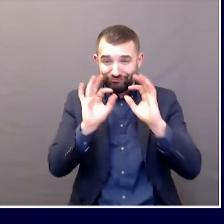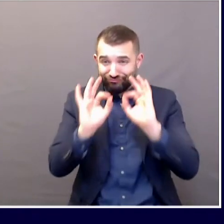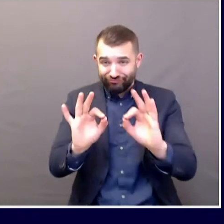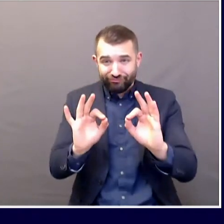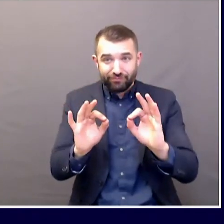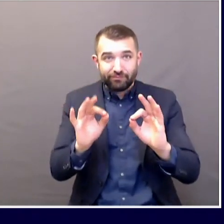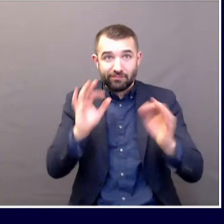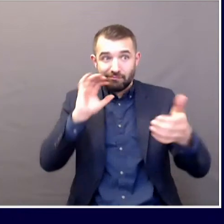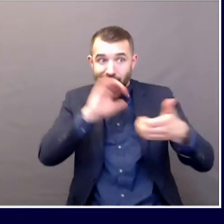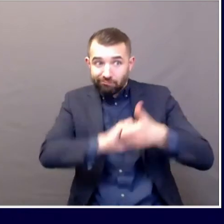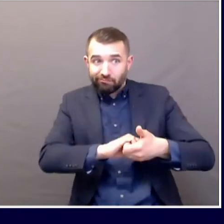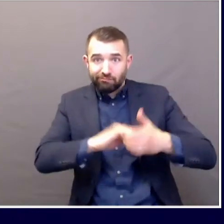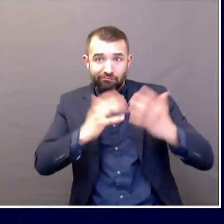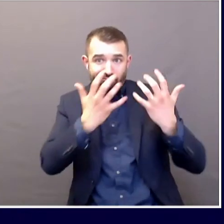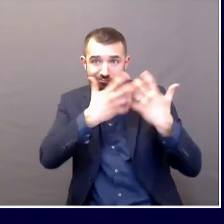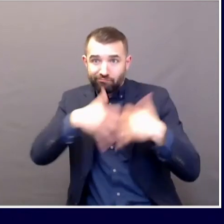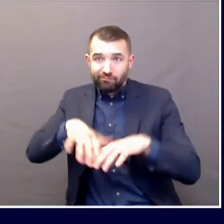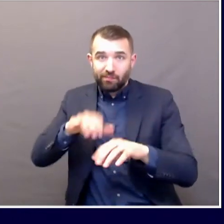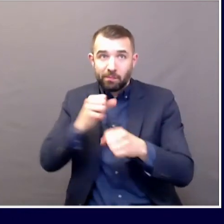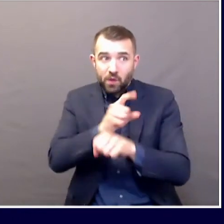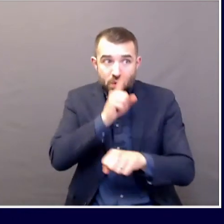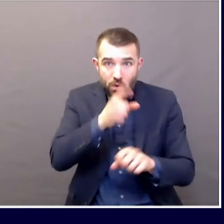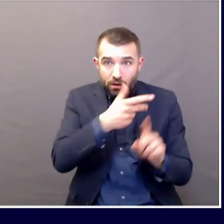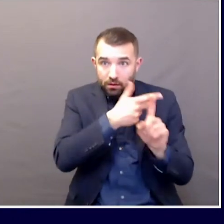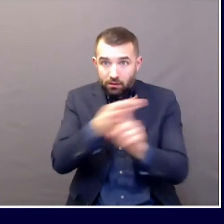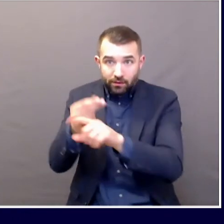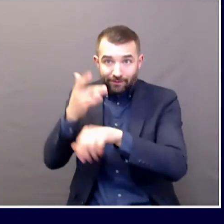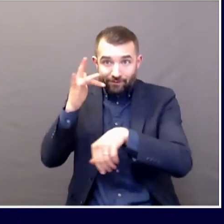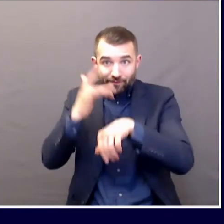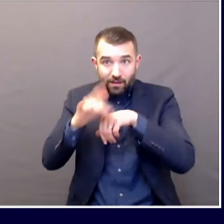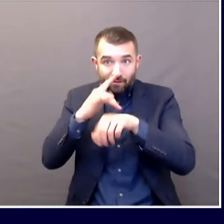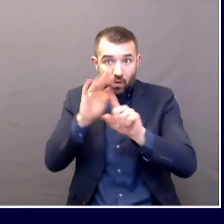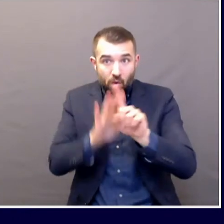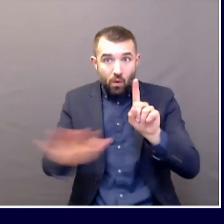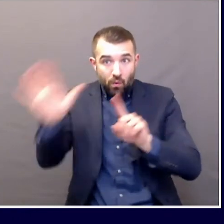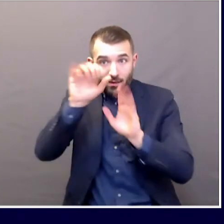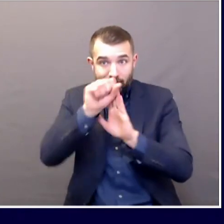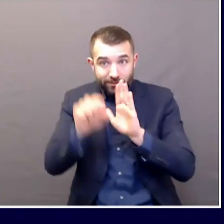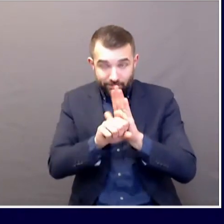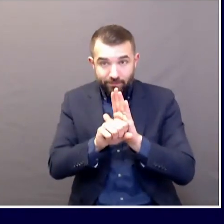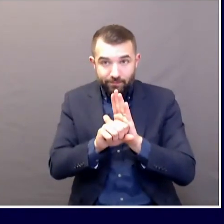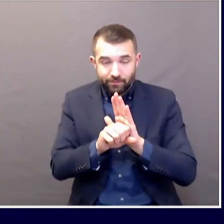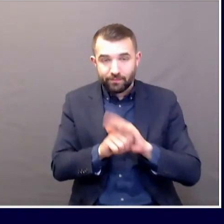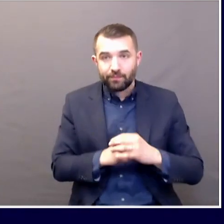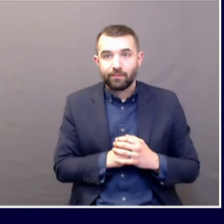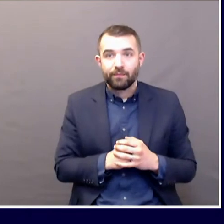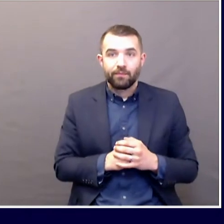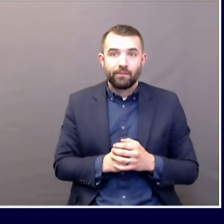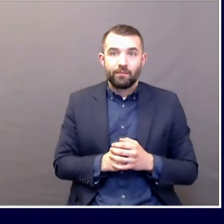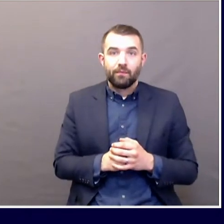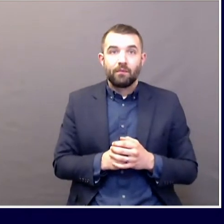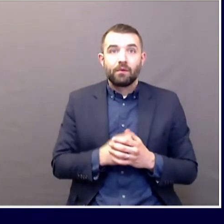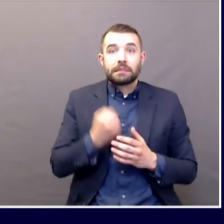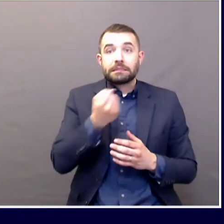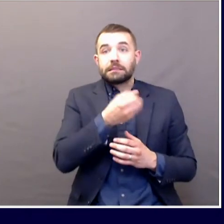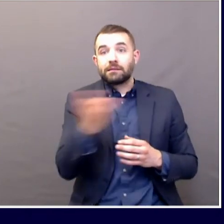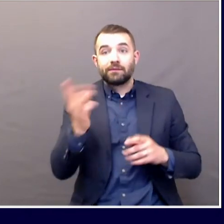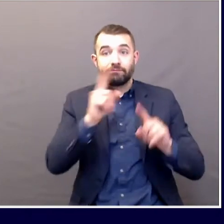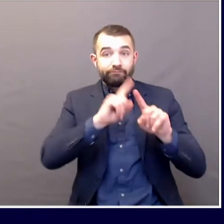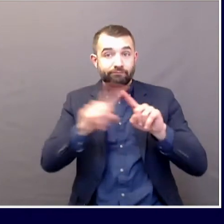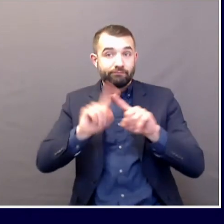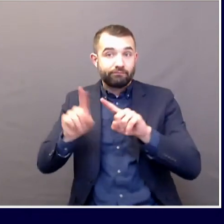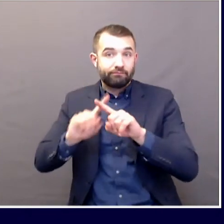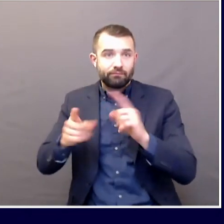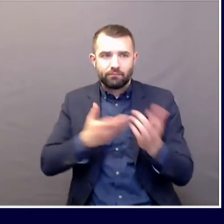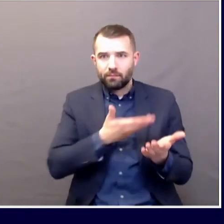possible across the state. To the point that you noted, Kevin, when among the various metrics that we look at, when we're looking at